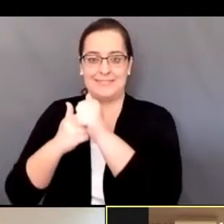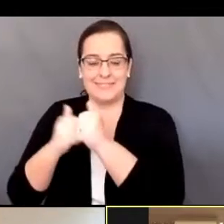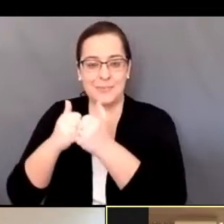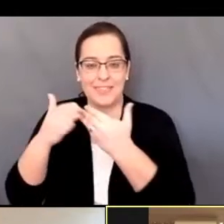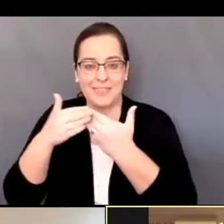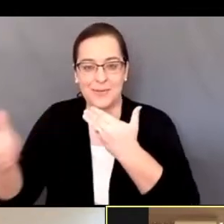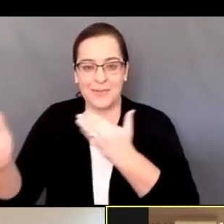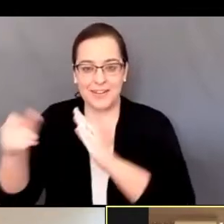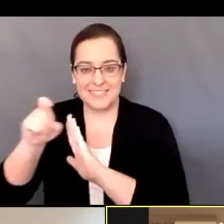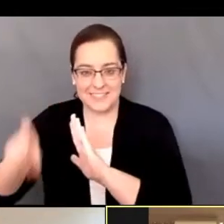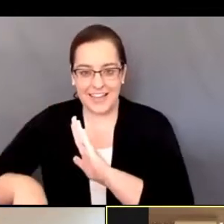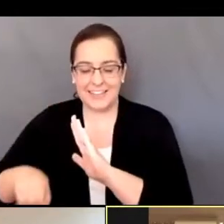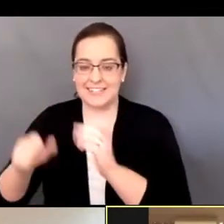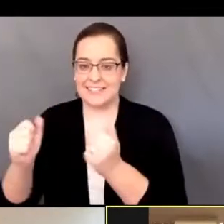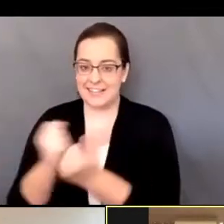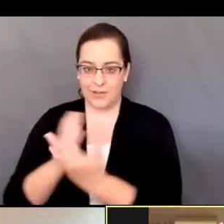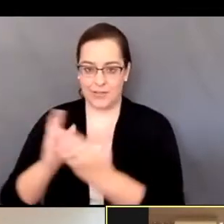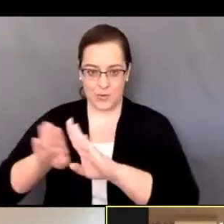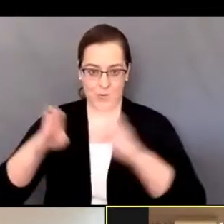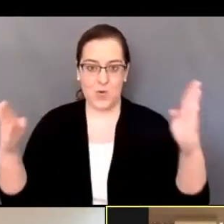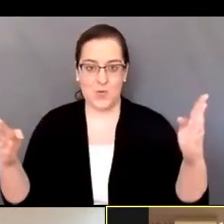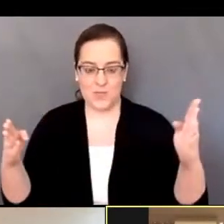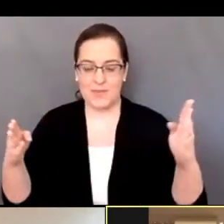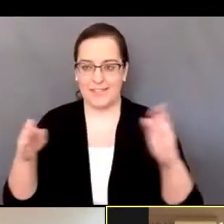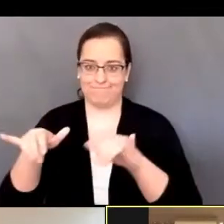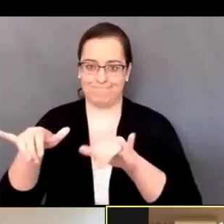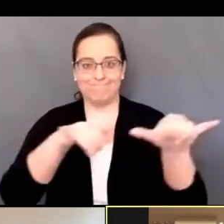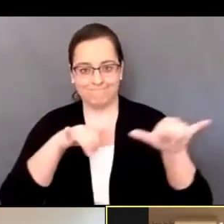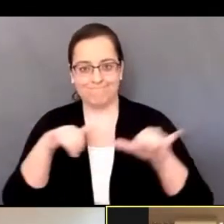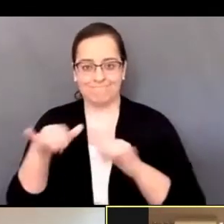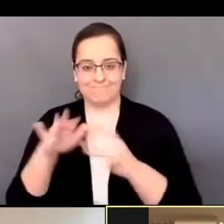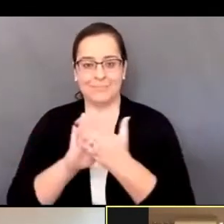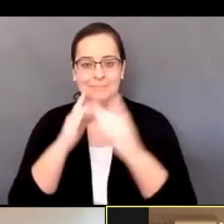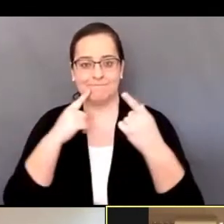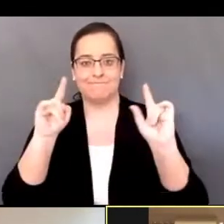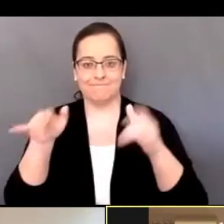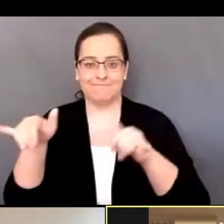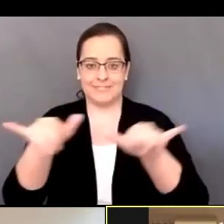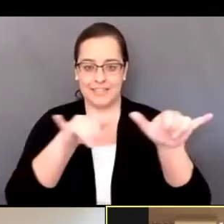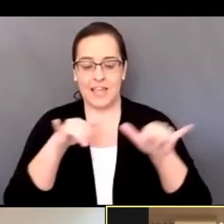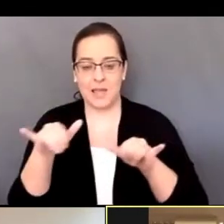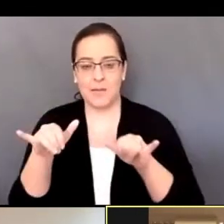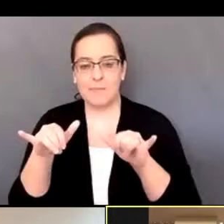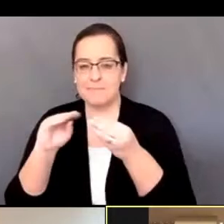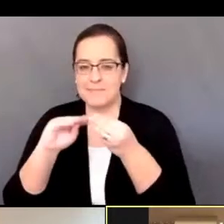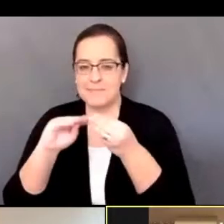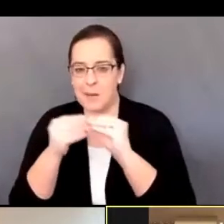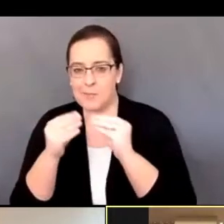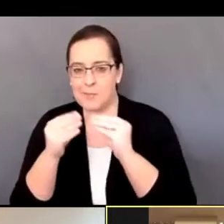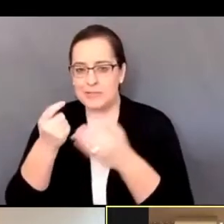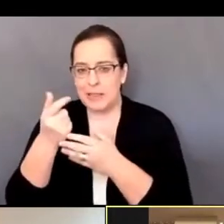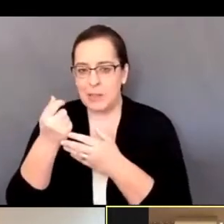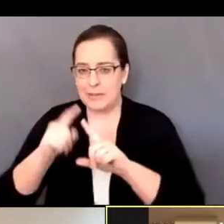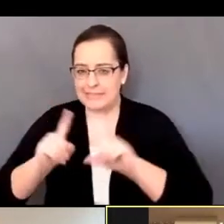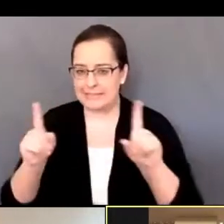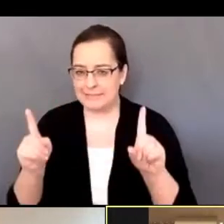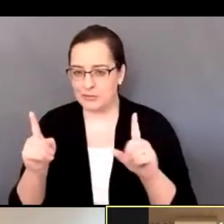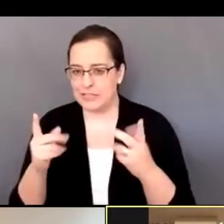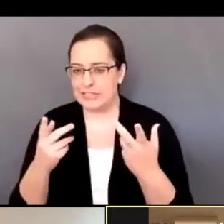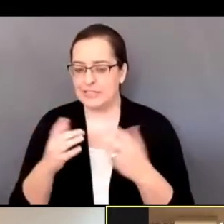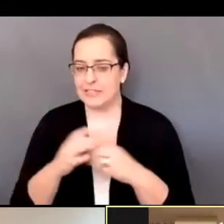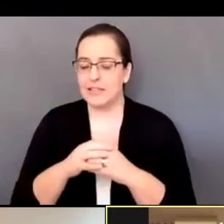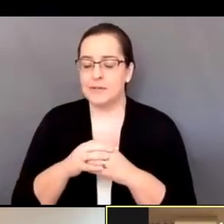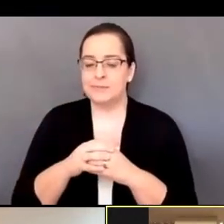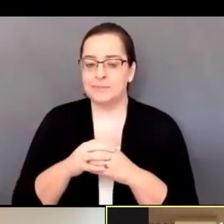as having everything open that the rest of the state has open. Slightly different numbers as far as the percentages allowed. I'm going to go into a little bit of detail on that right